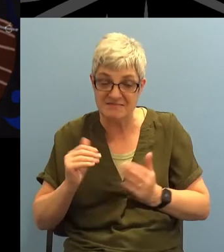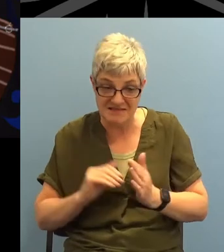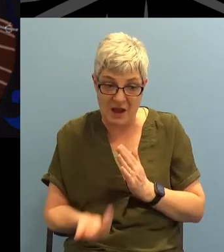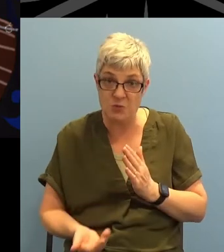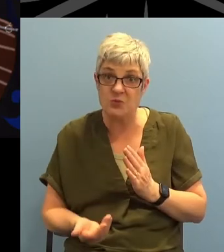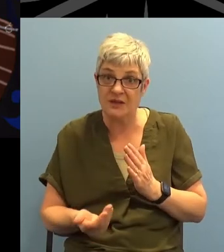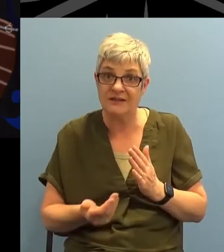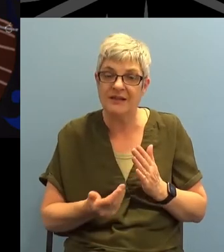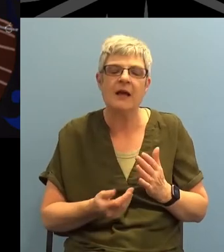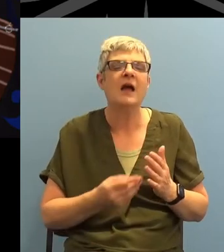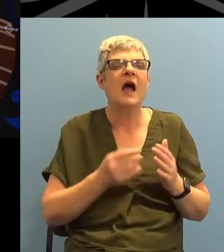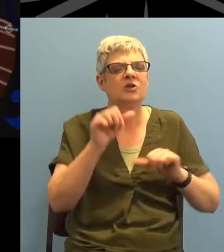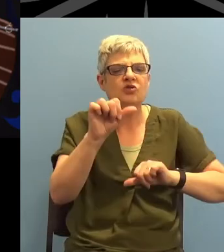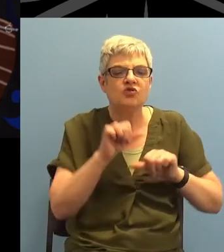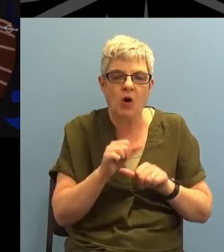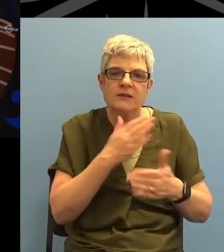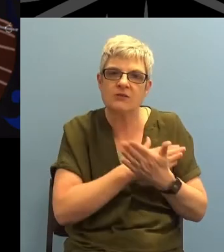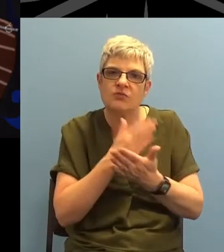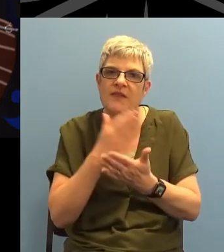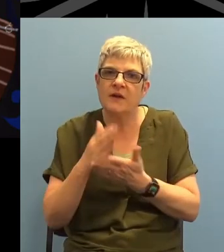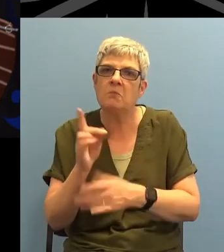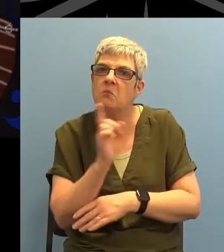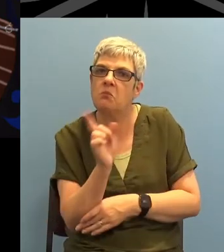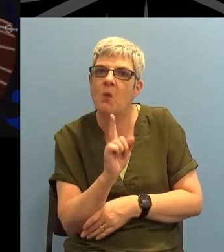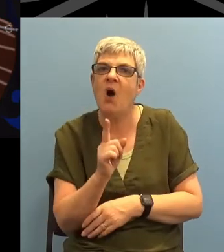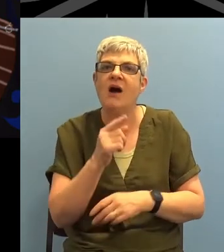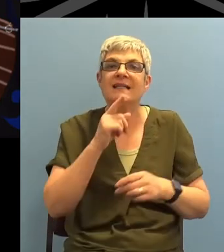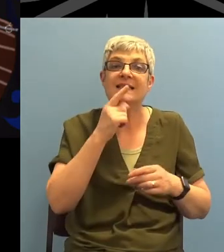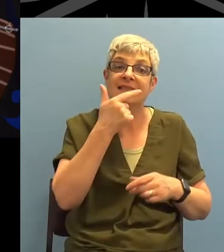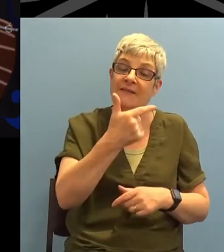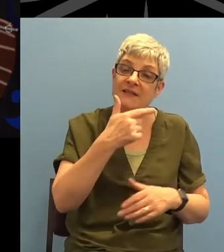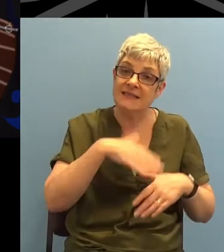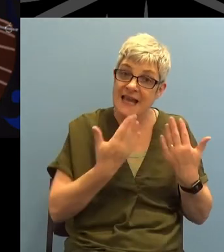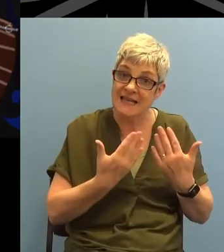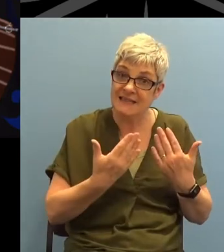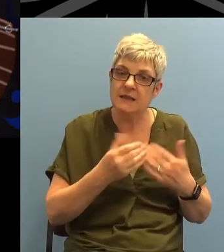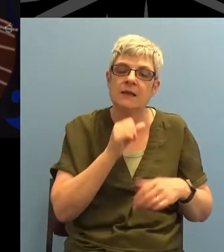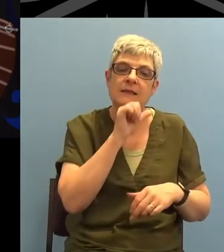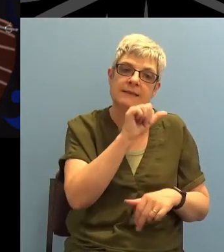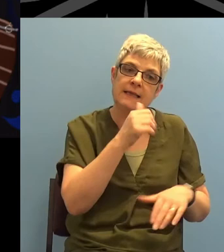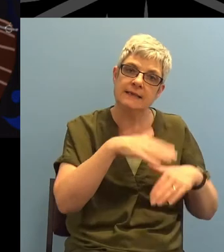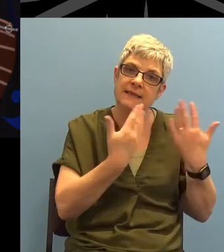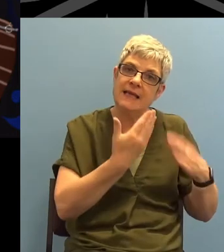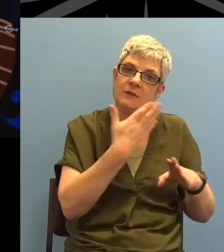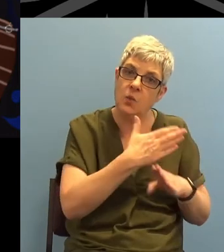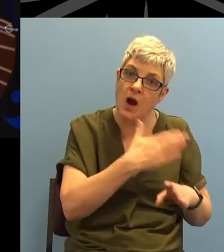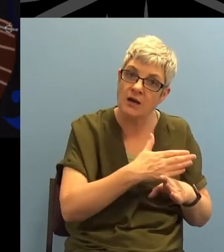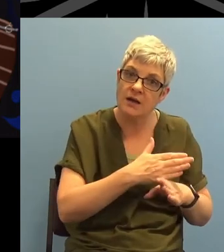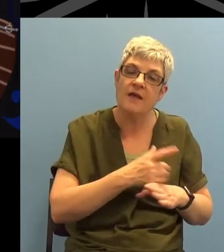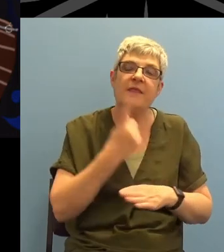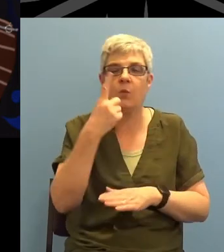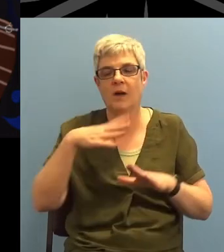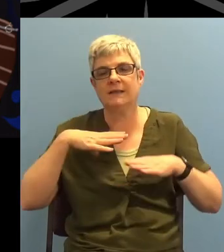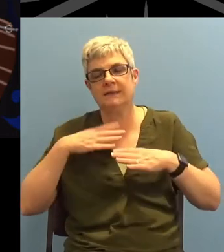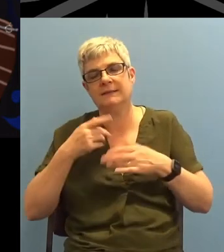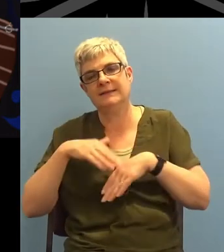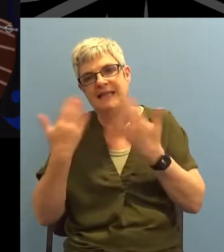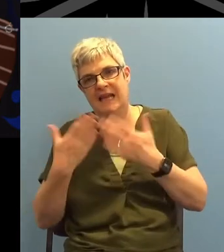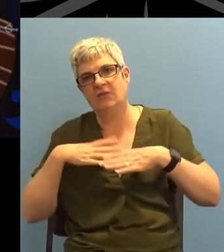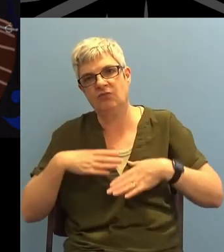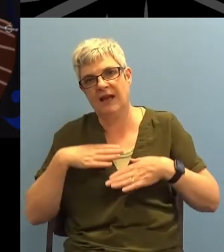shorter rhythm is of 7 days, 6 days for work, followed by a day for rest. Human beings thrive